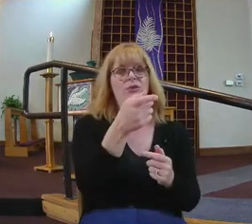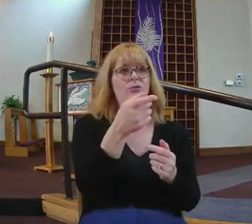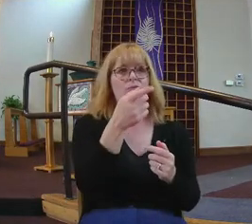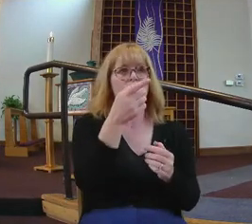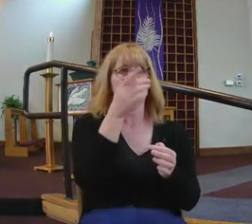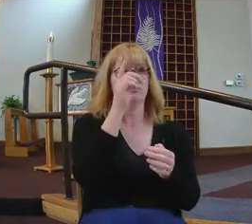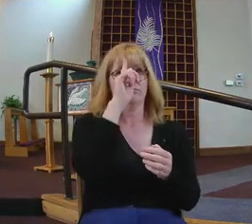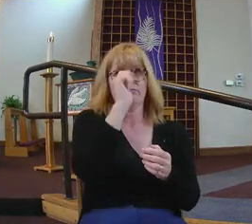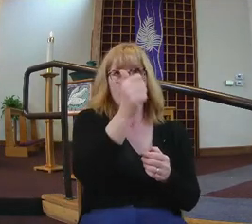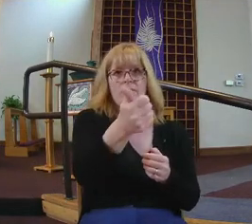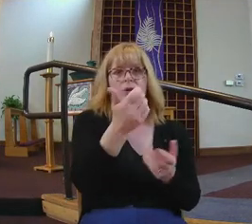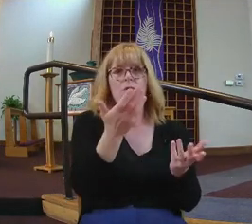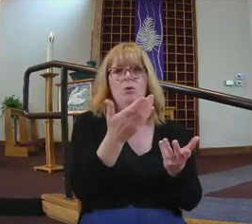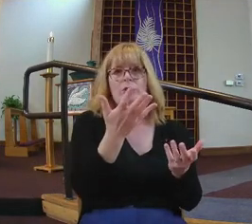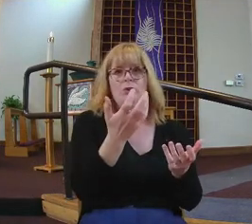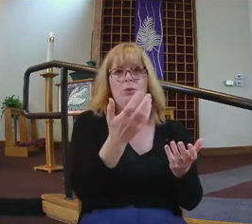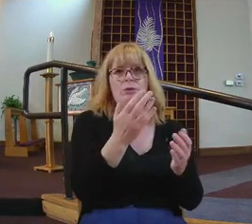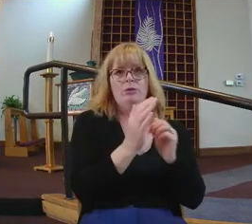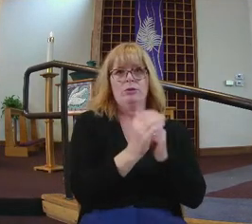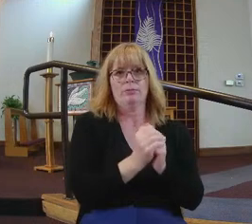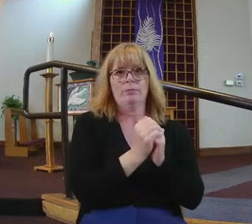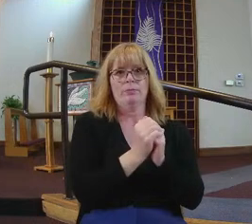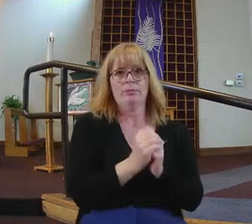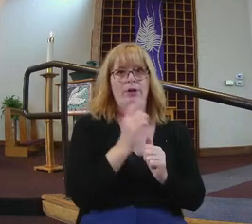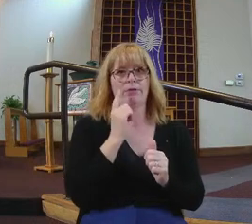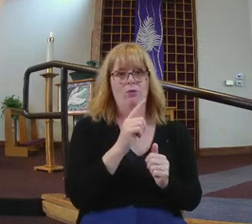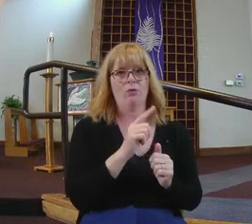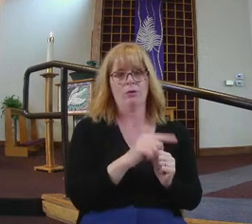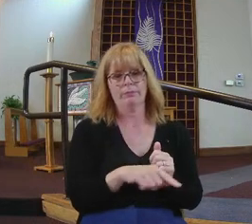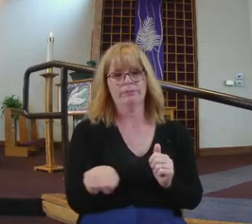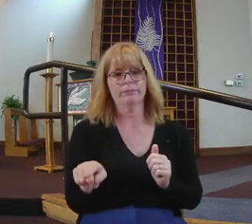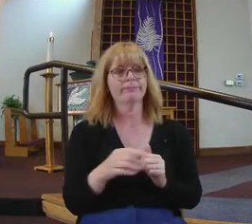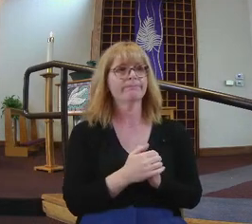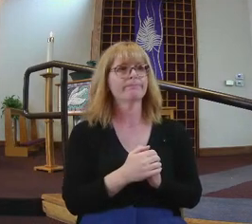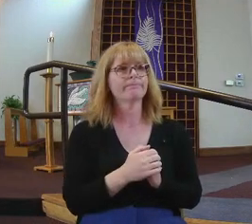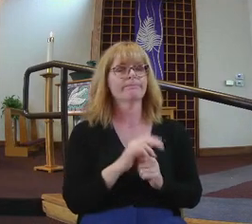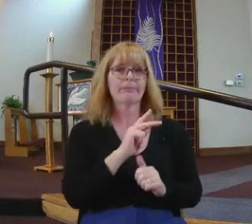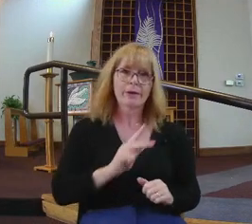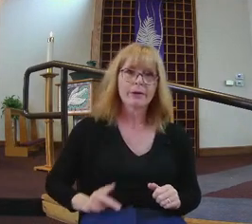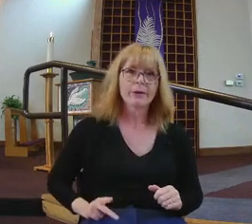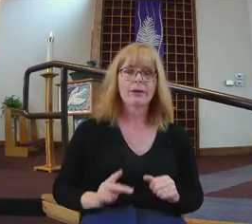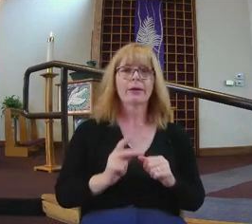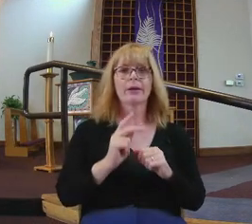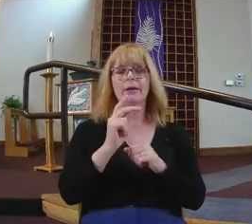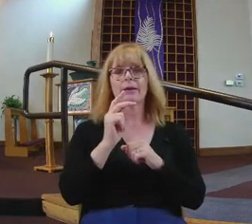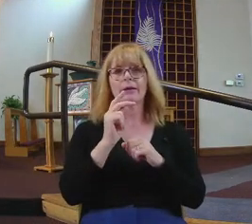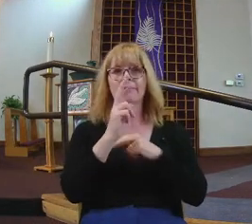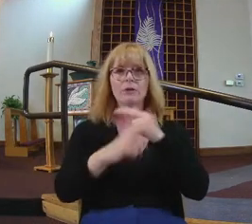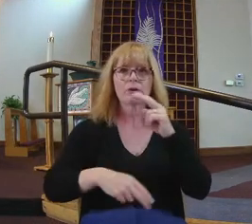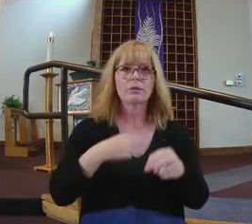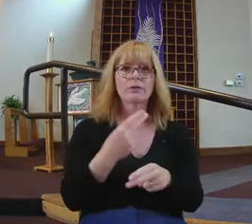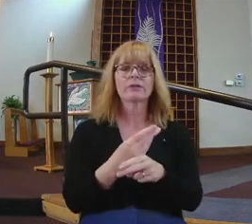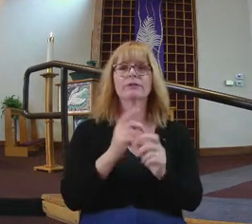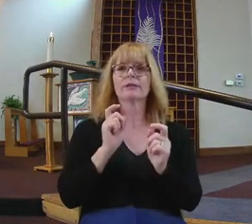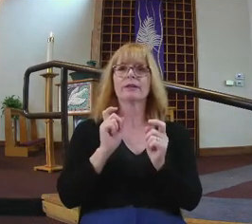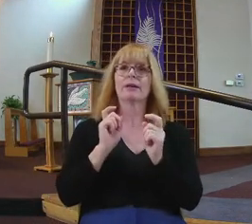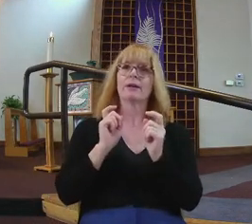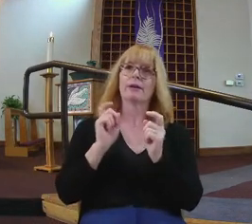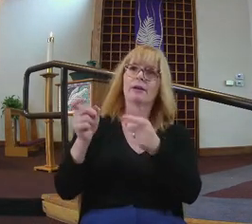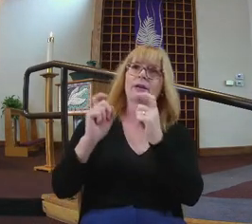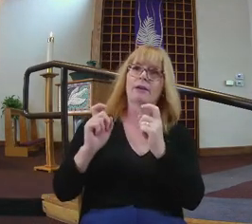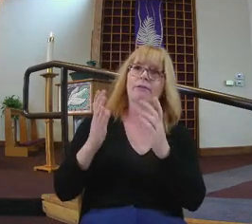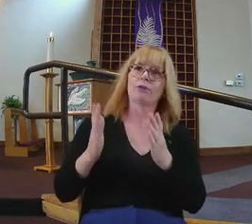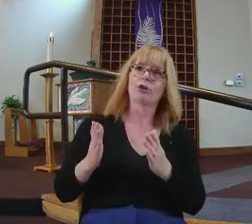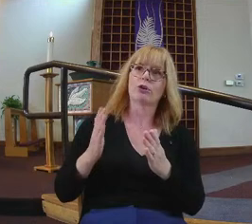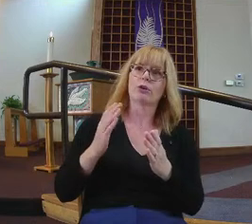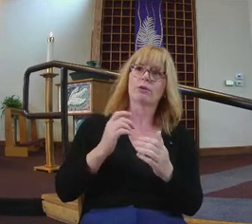meal. Blessed are you, O Lord God, King of the universe, the giver of life that sustains us. We